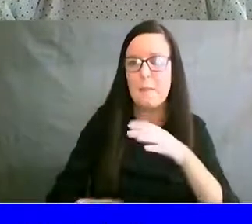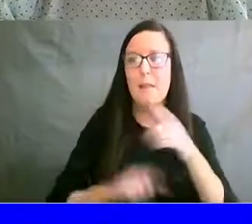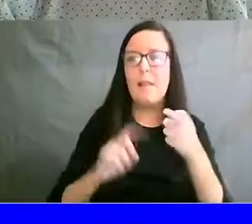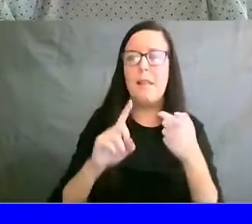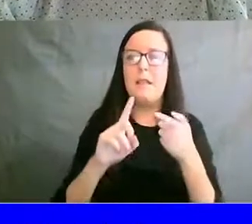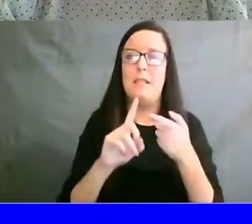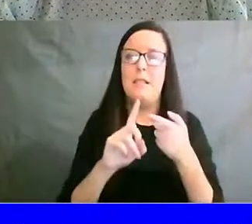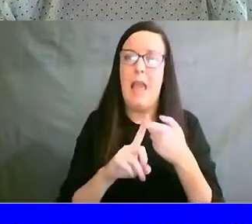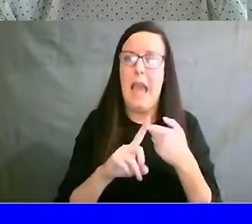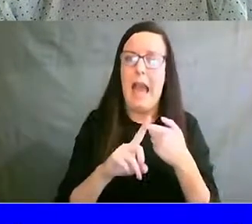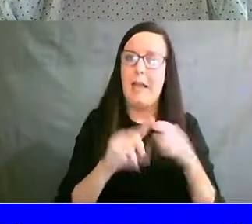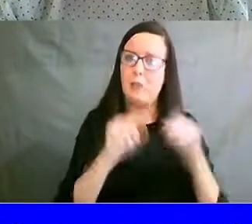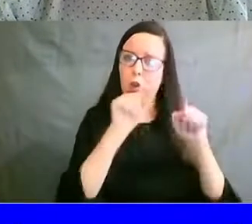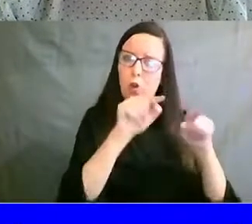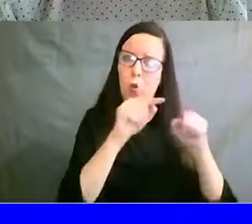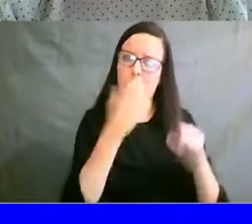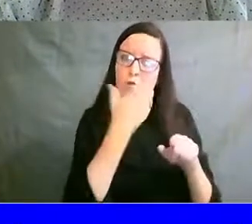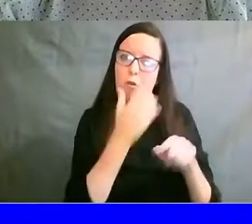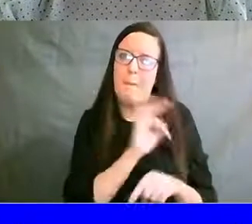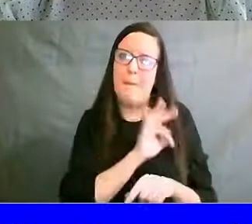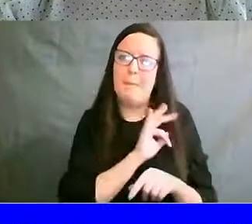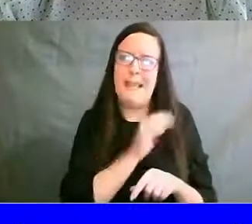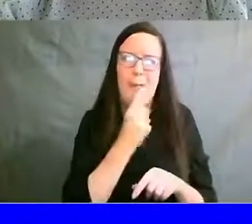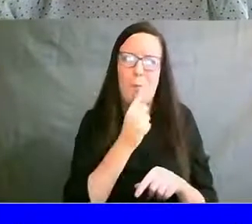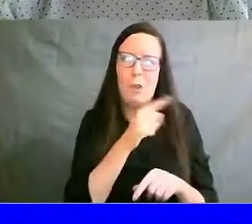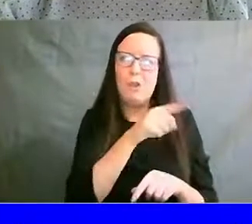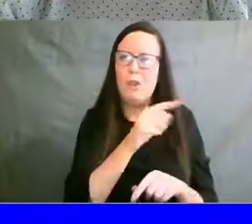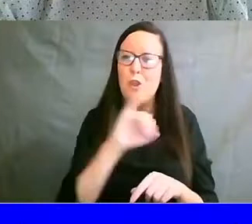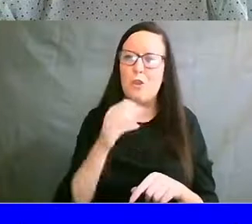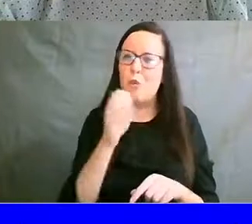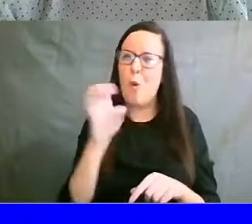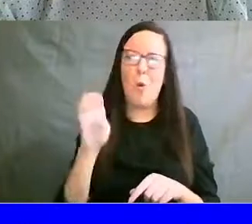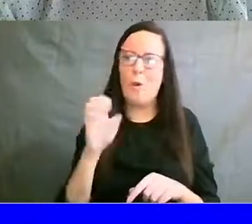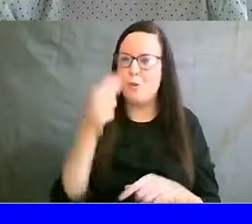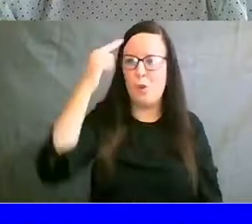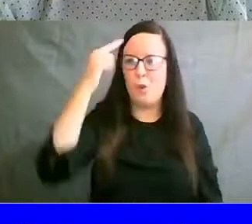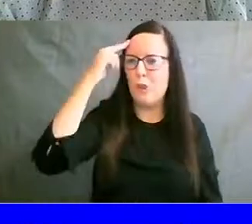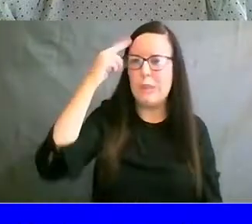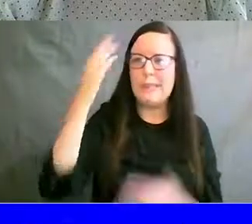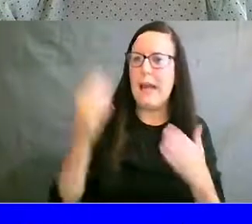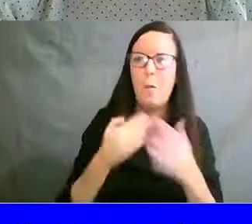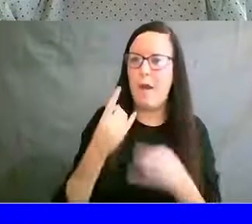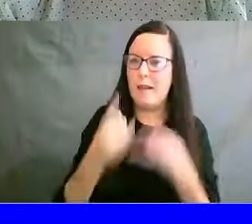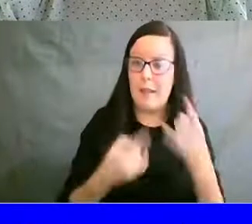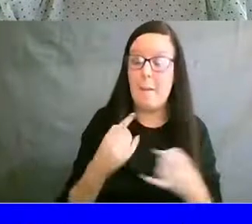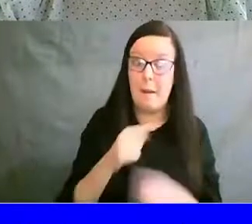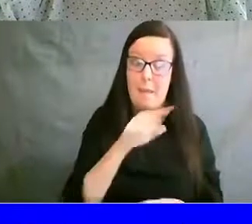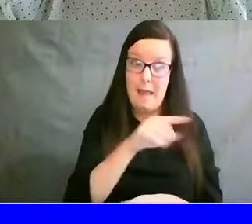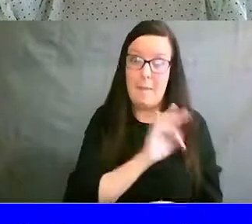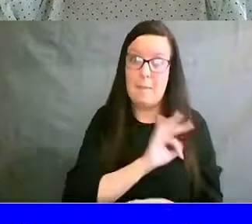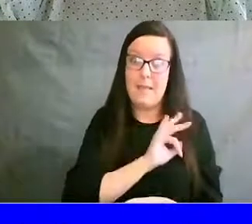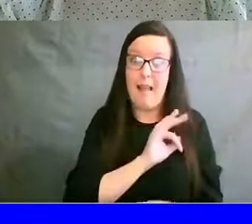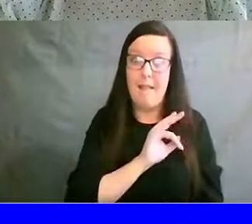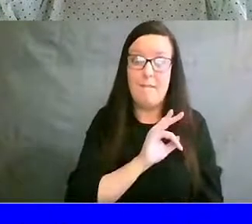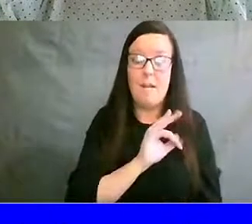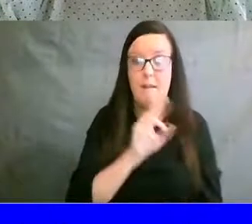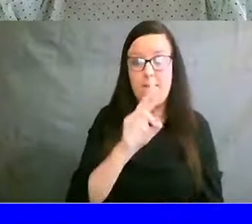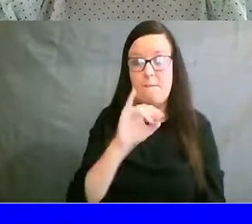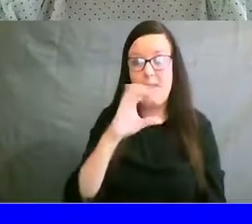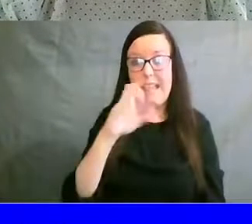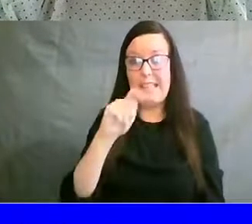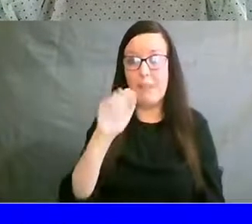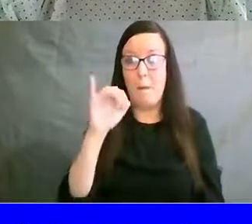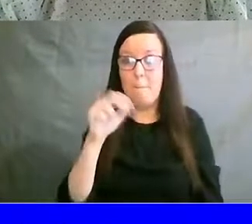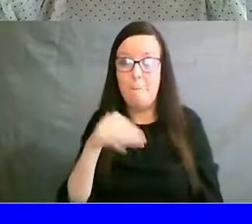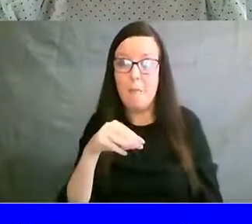himself. But he didn't really understand what was going on. But he himself was also the victim of a vigilante style group, which seemed to